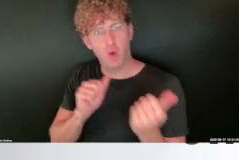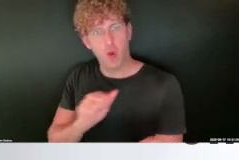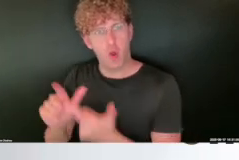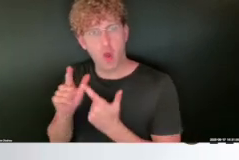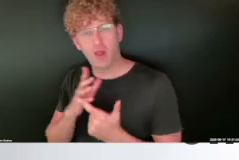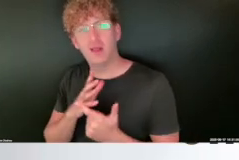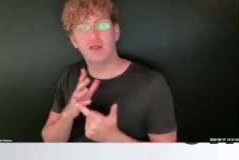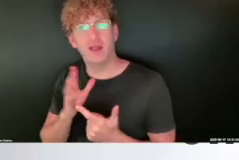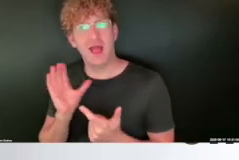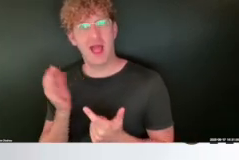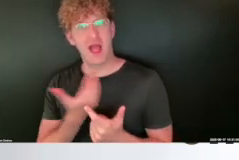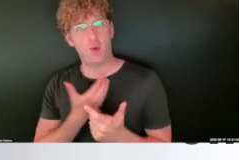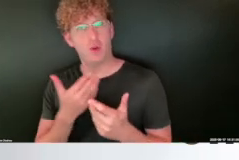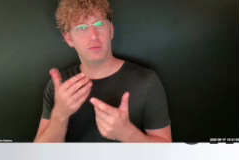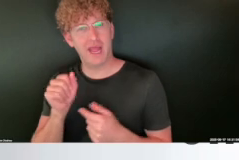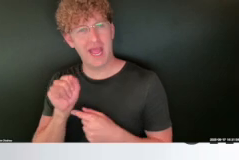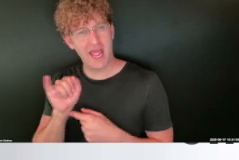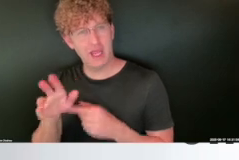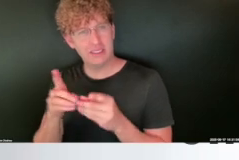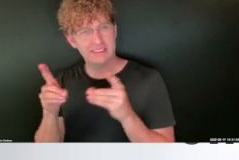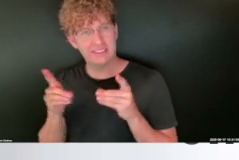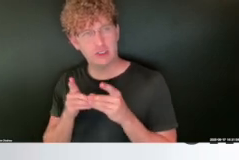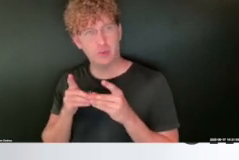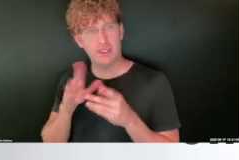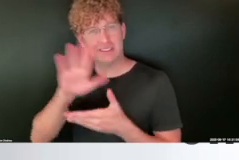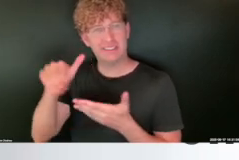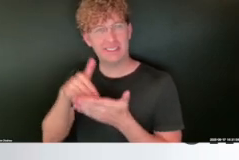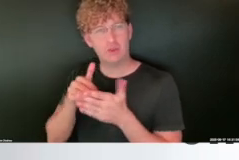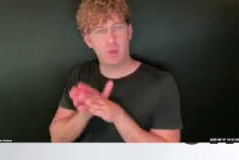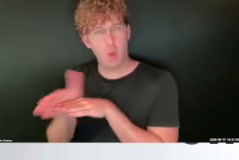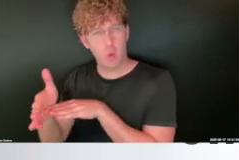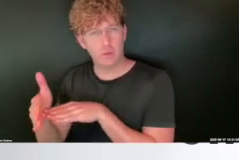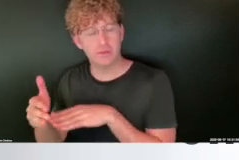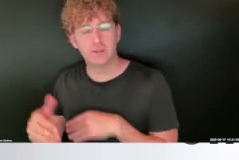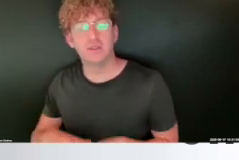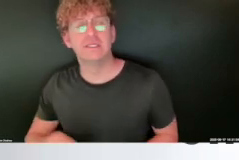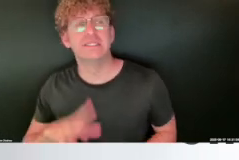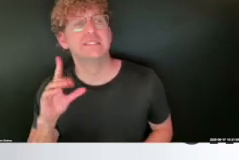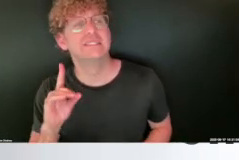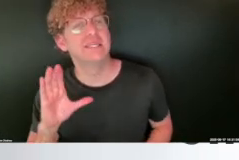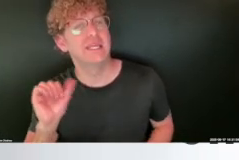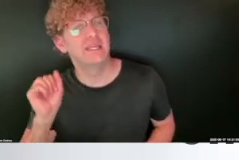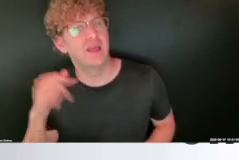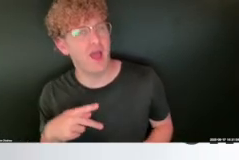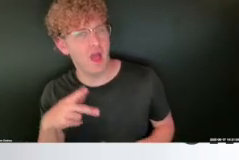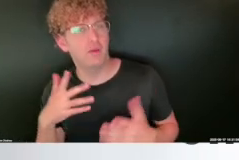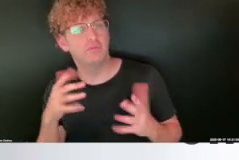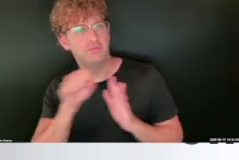Coast? so through DCAP, the statewide program is still just for low-income